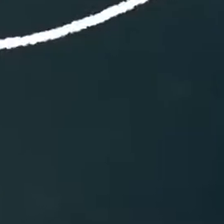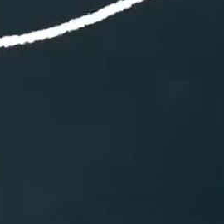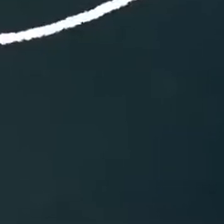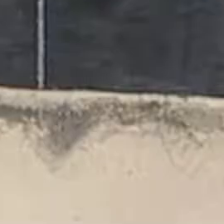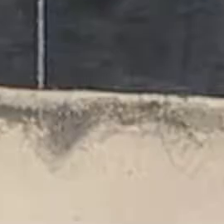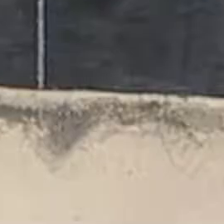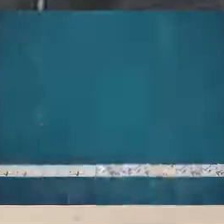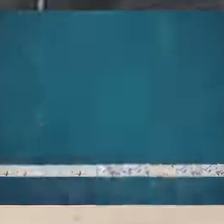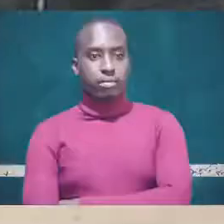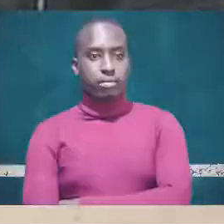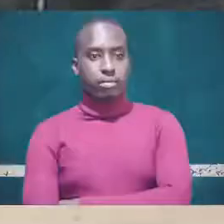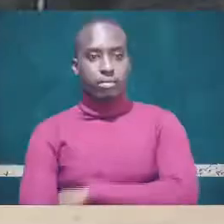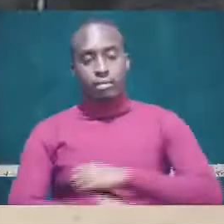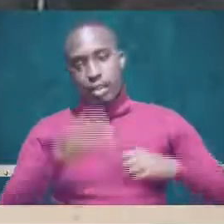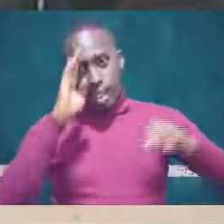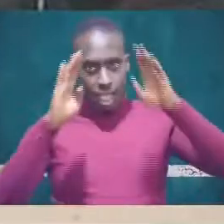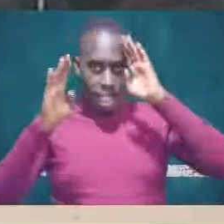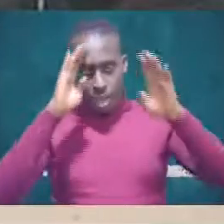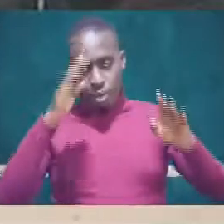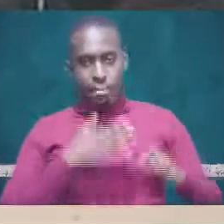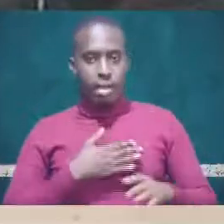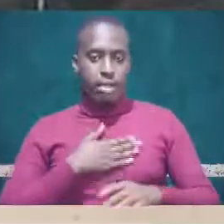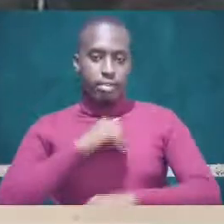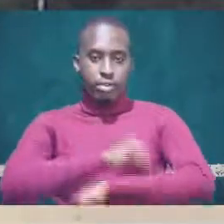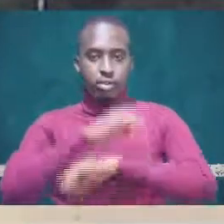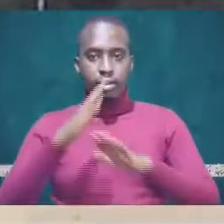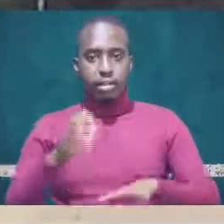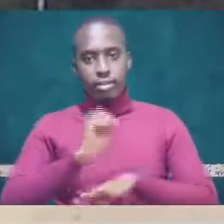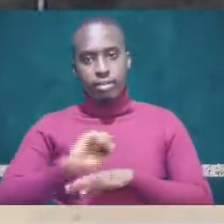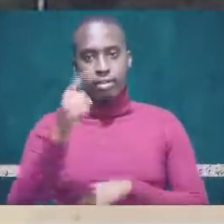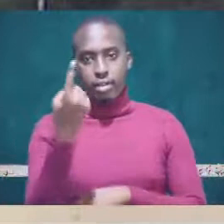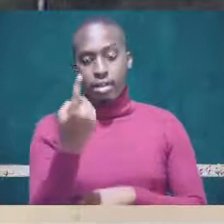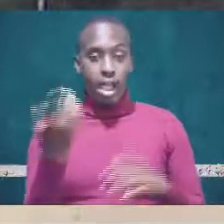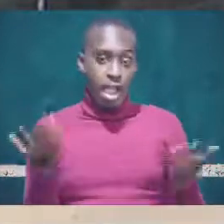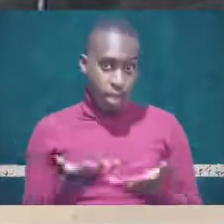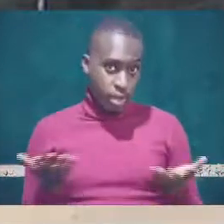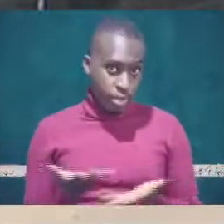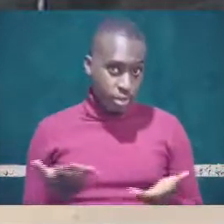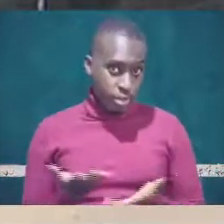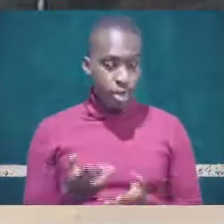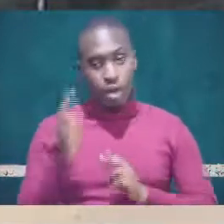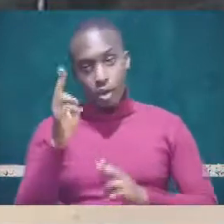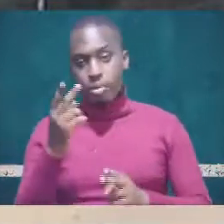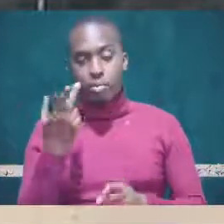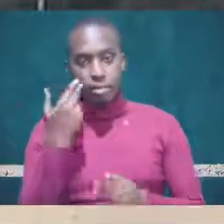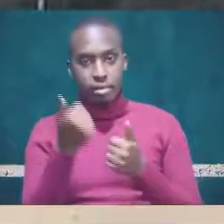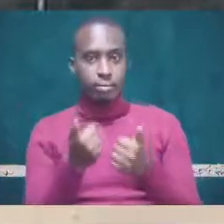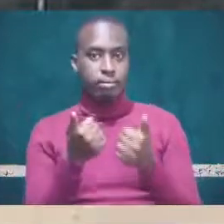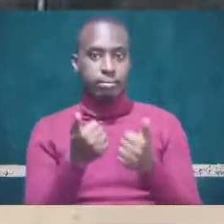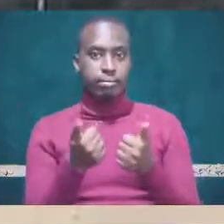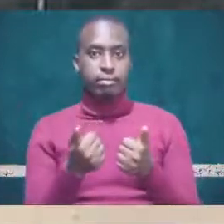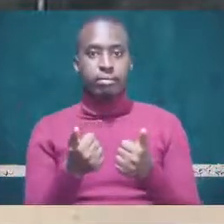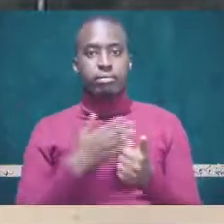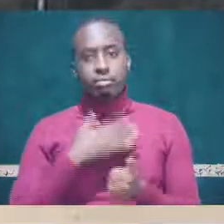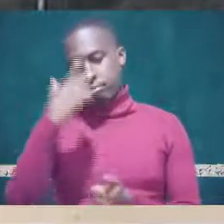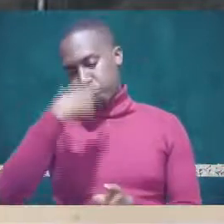Board. Hello, my wonderful students of Senior 1. How are you? Hope you're okay.